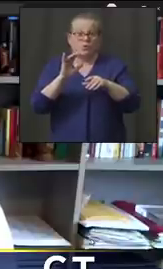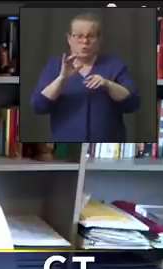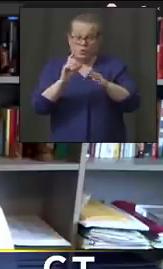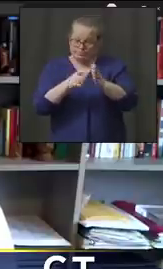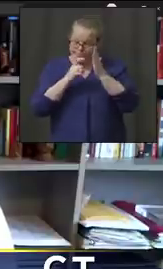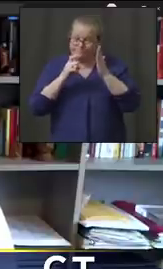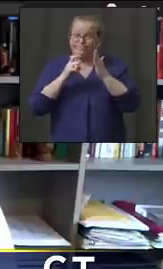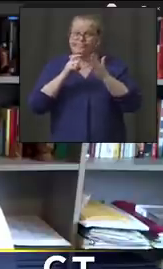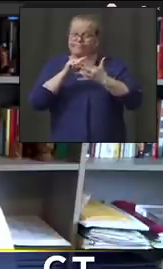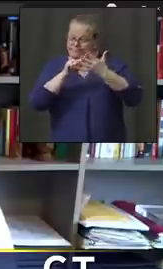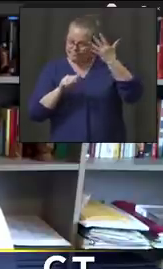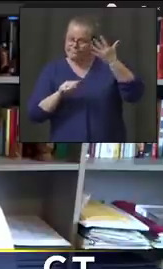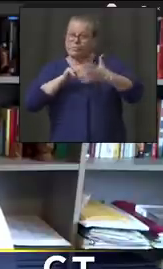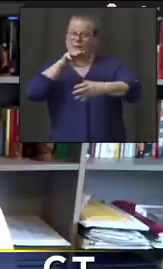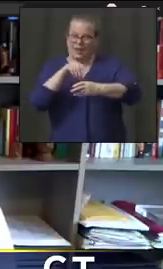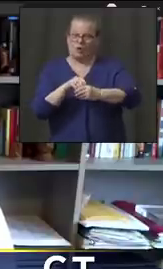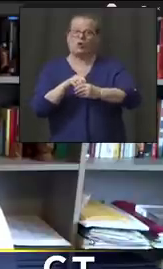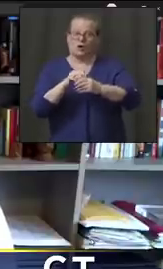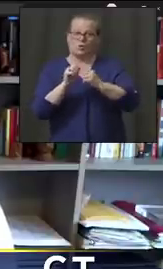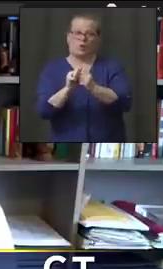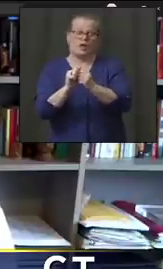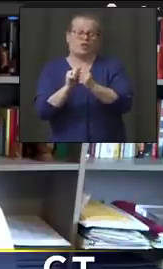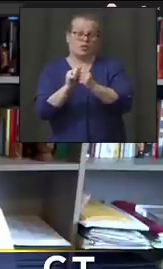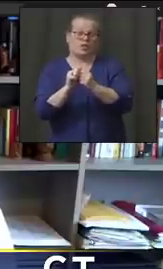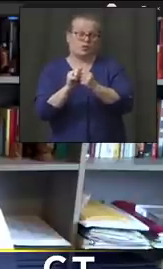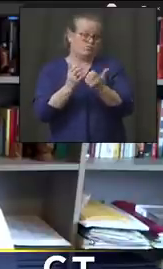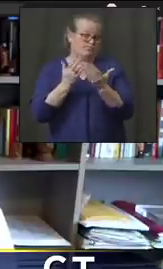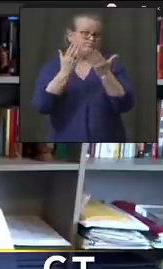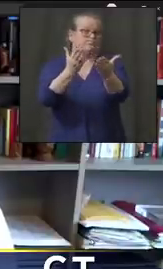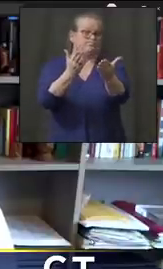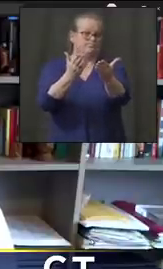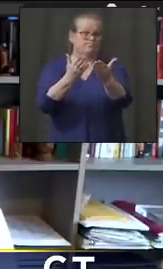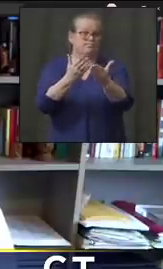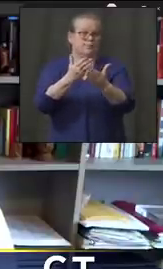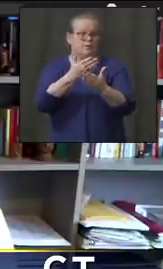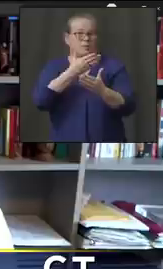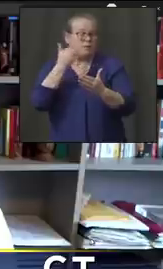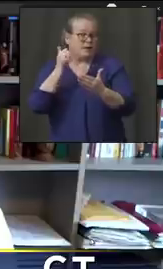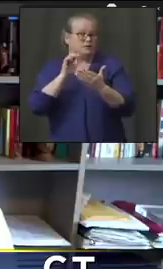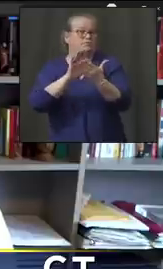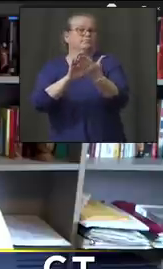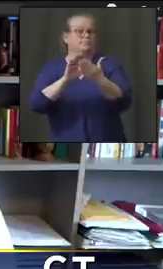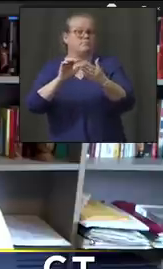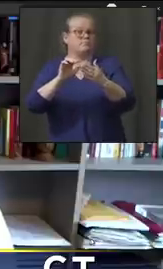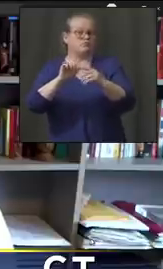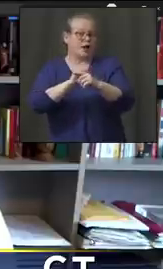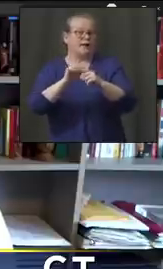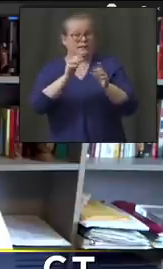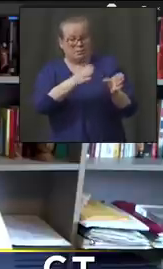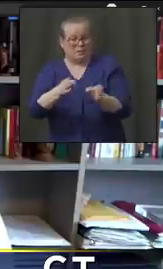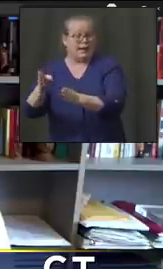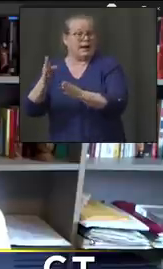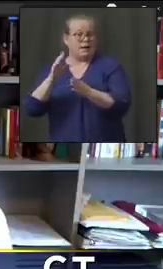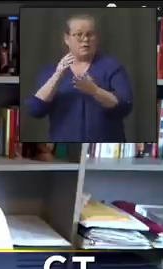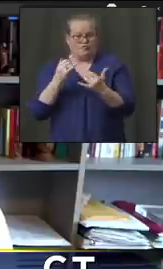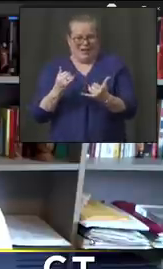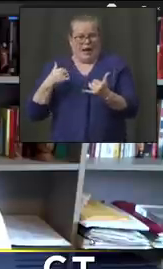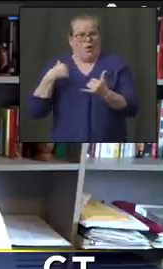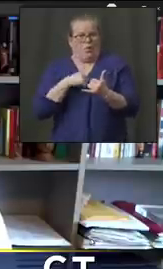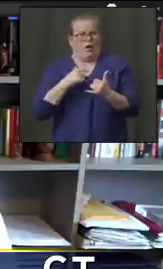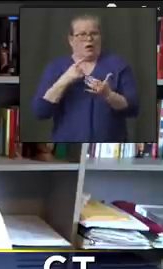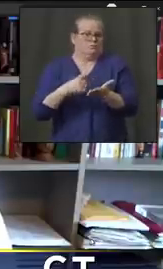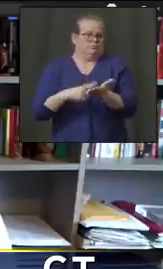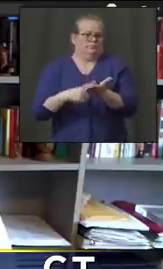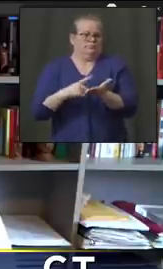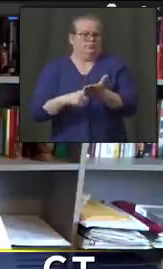the recommendations and the guidelines and best practices that the committee is developing at this moment. And there's a